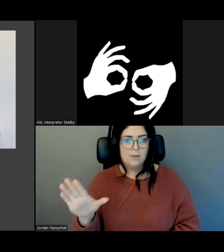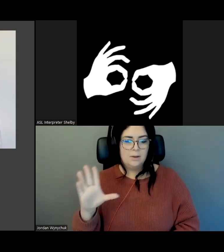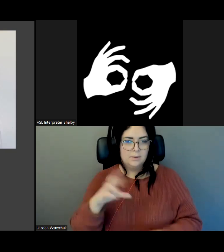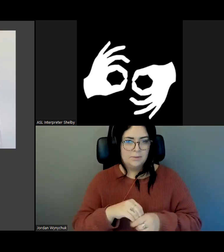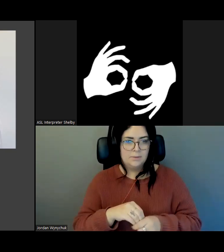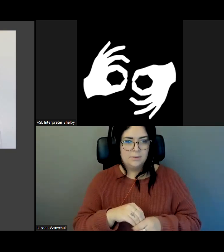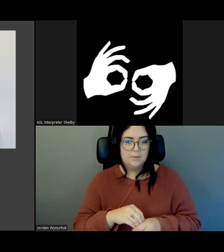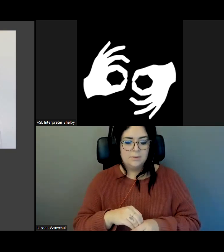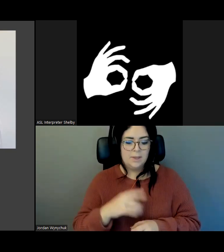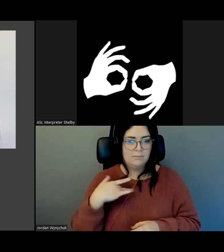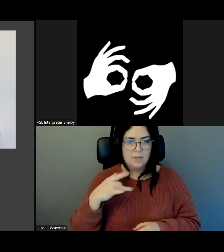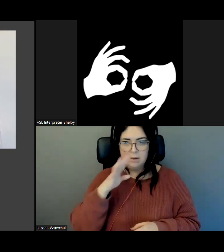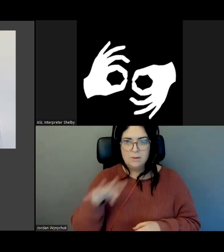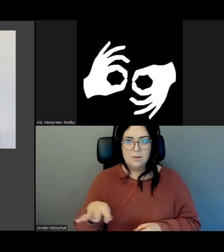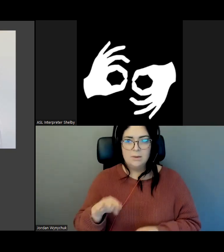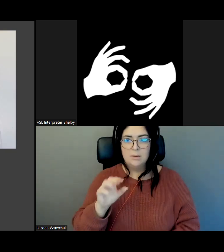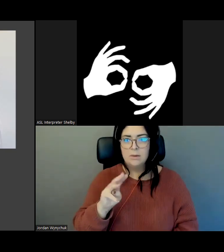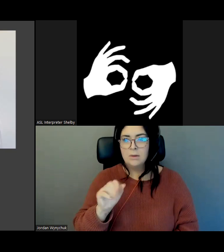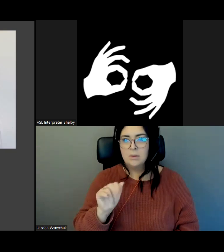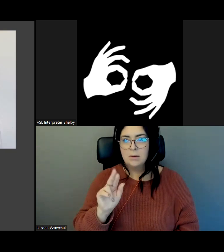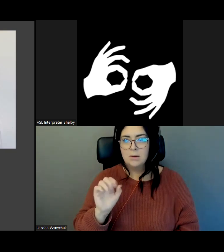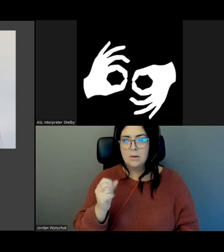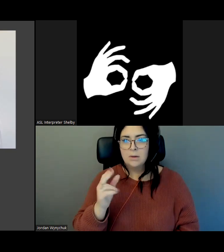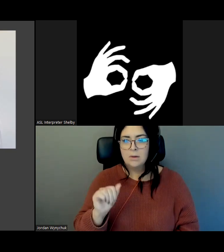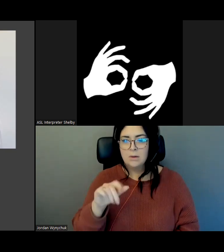for instance, Marsha P. Johnson,